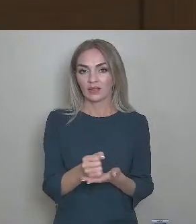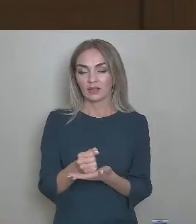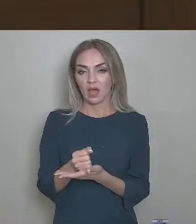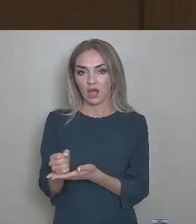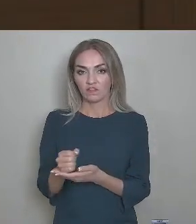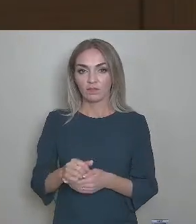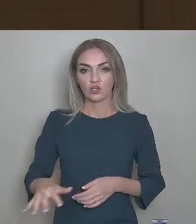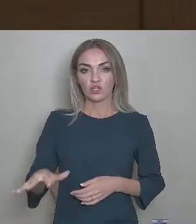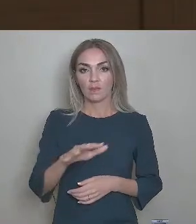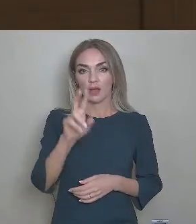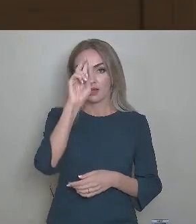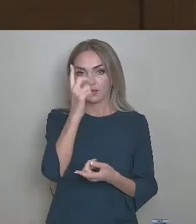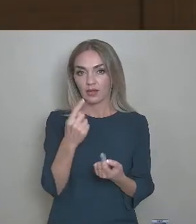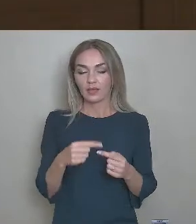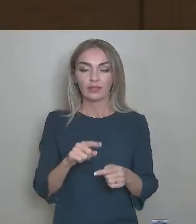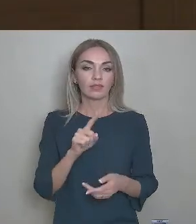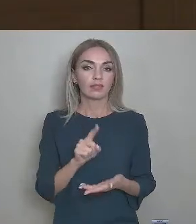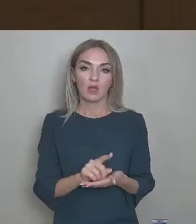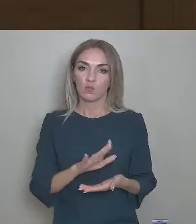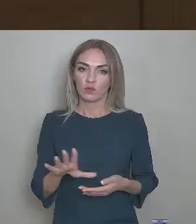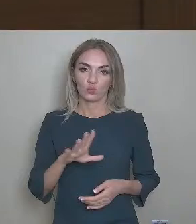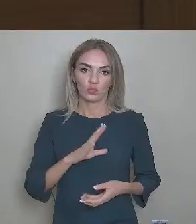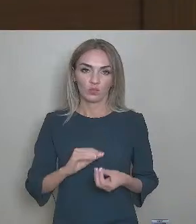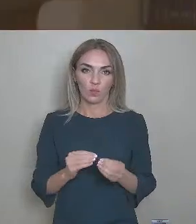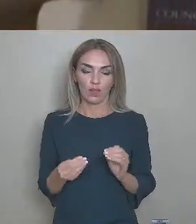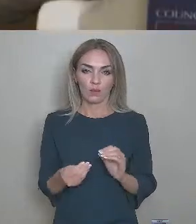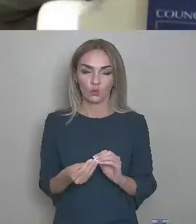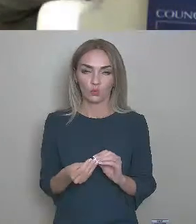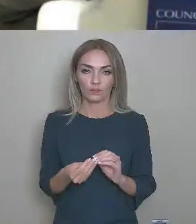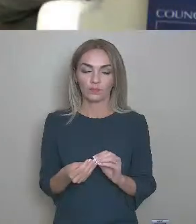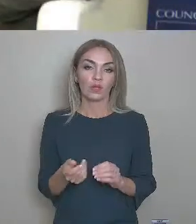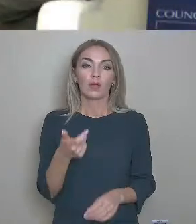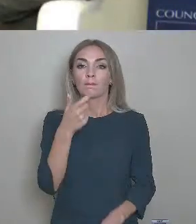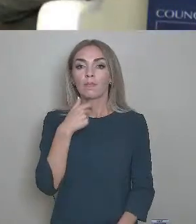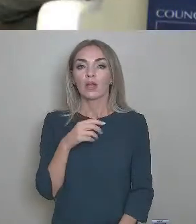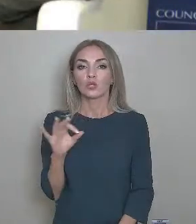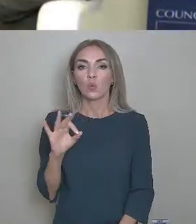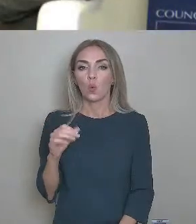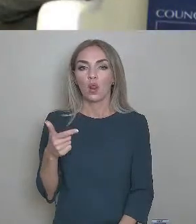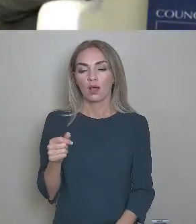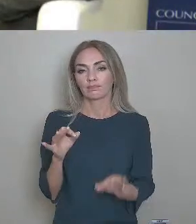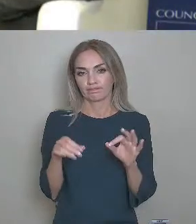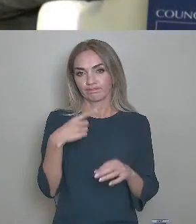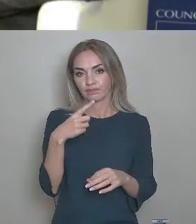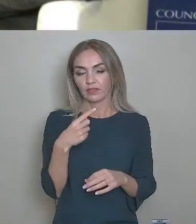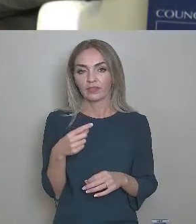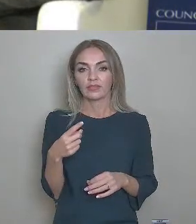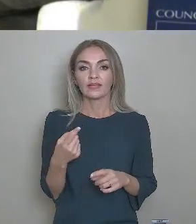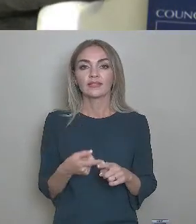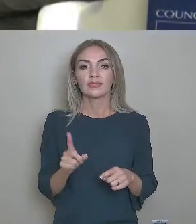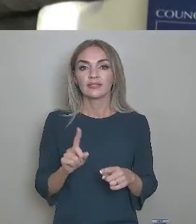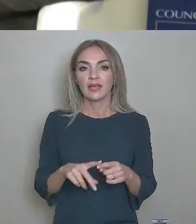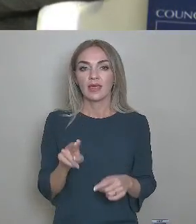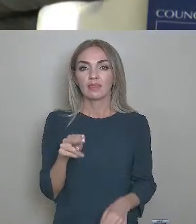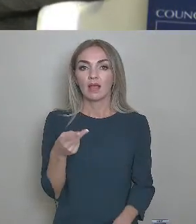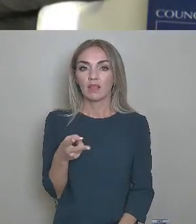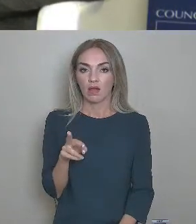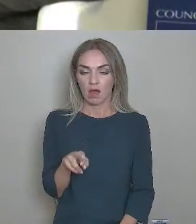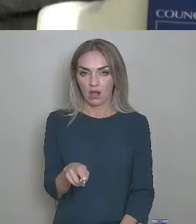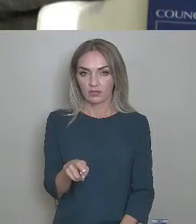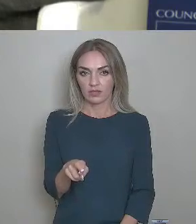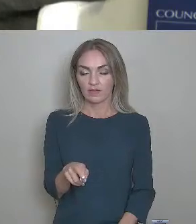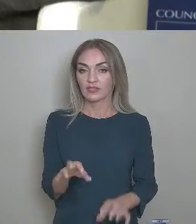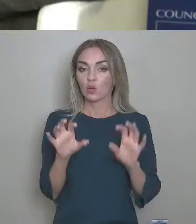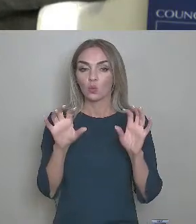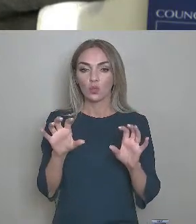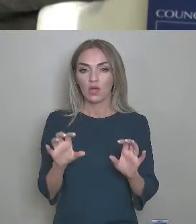for most of the people, this shouldn't be an issue. That's just a statement